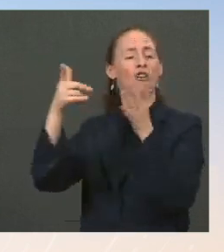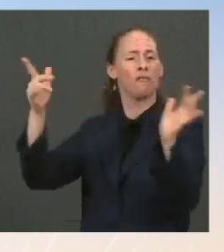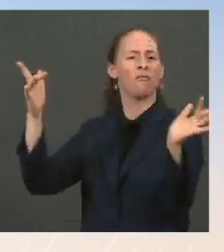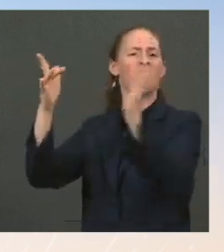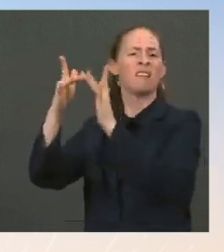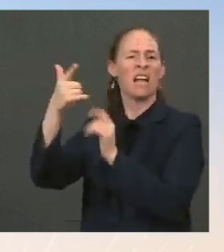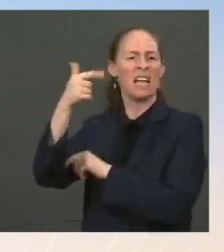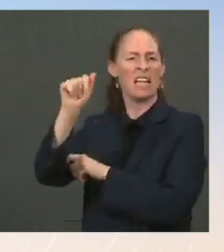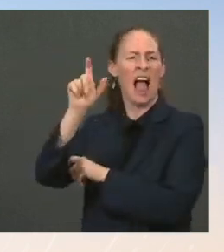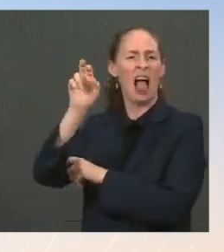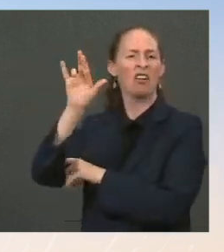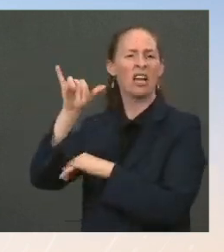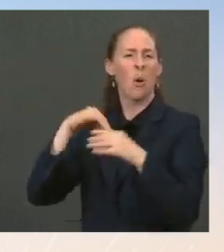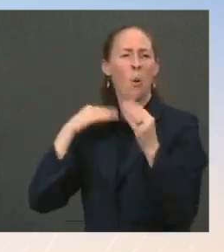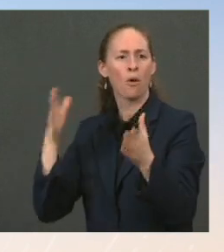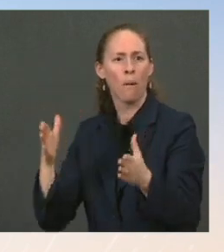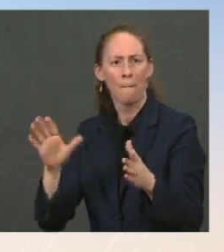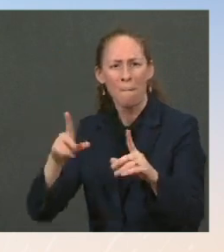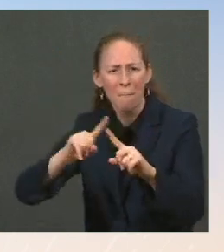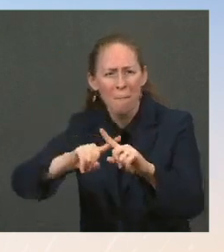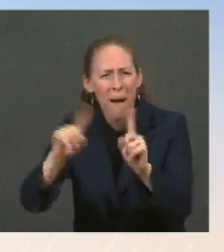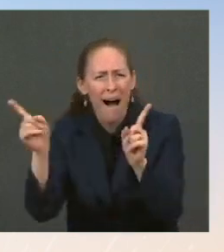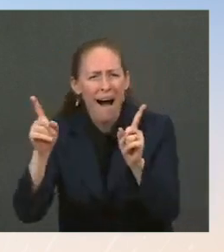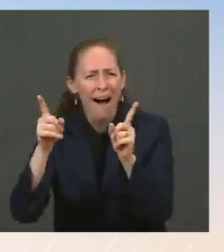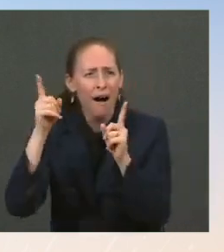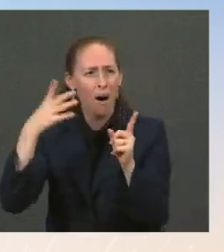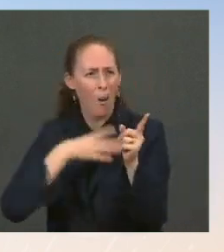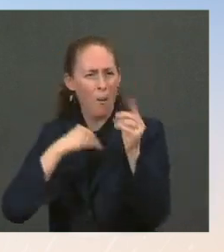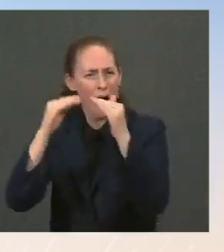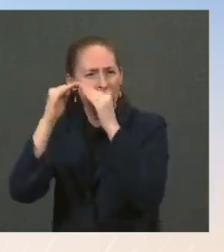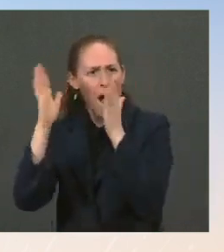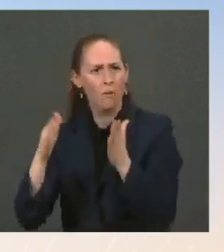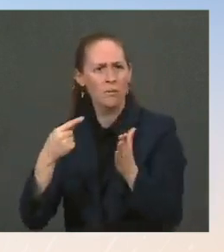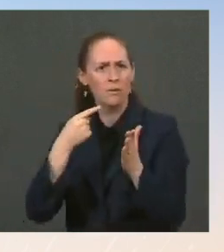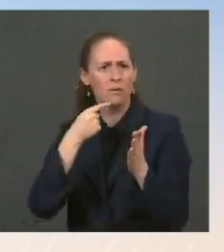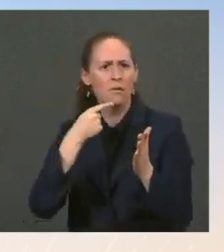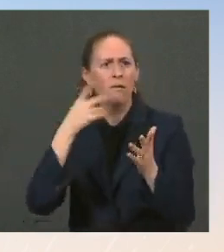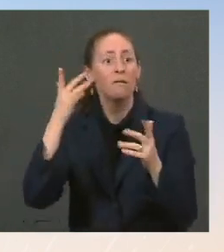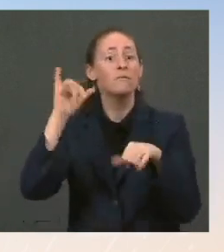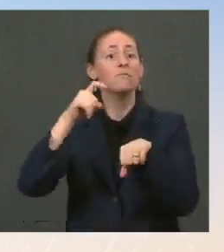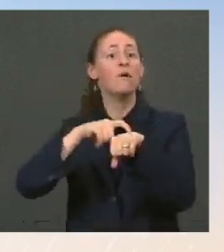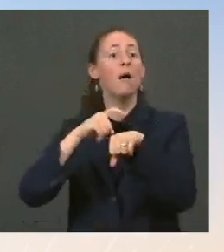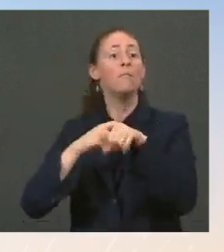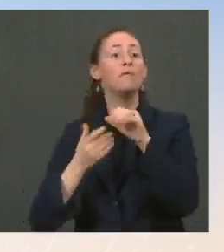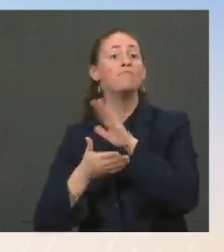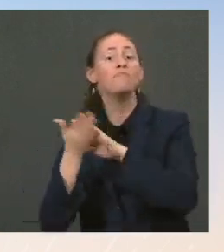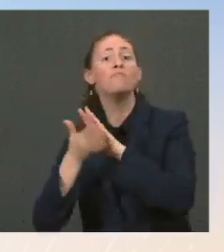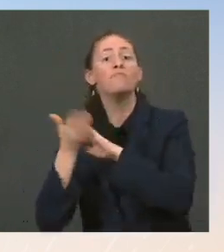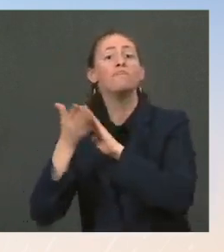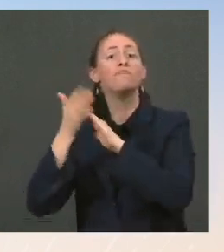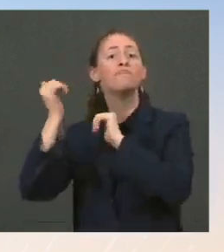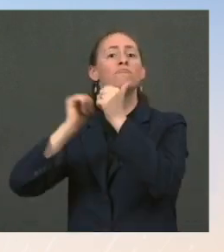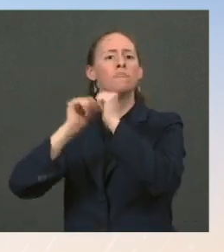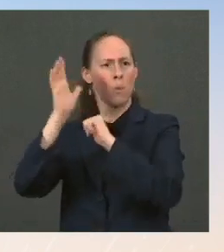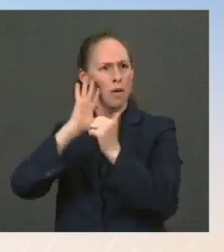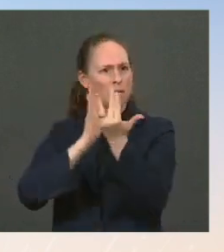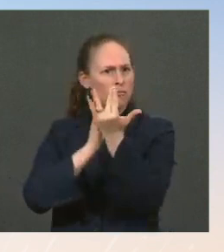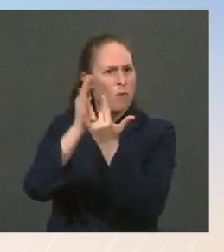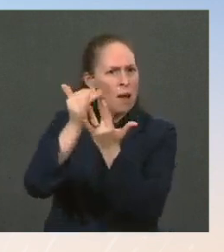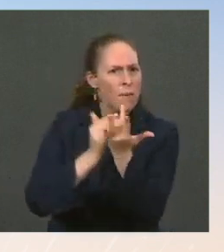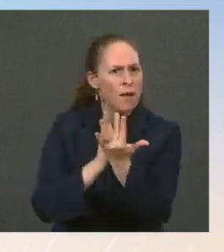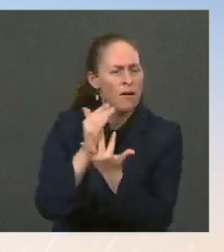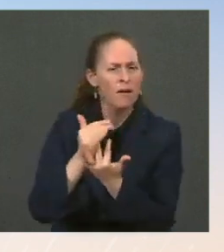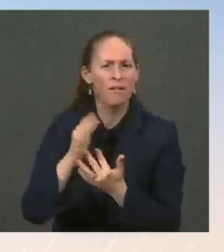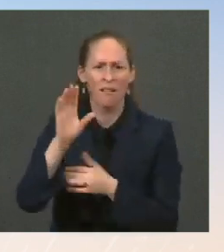of this White House? This is a president who ran on being transparent, and you've got... And we were very transparent about what recommendations were made to